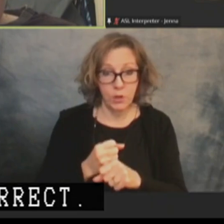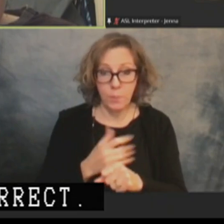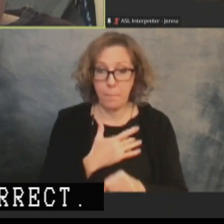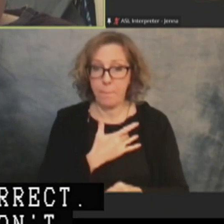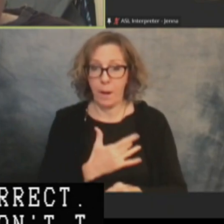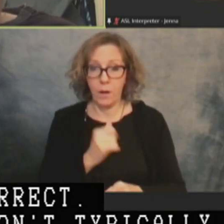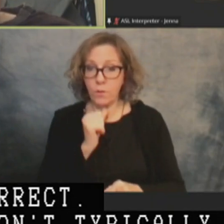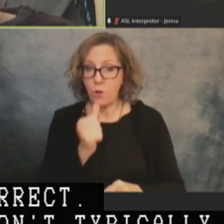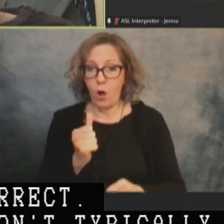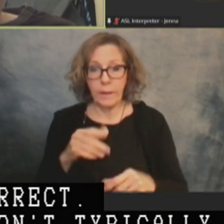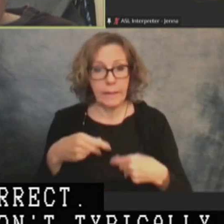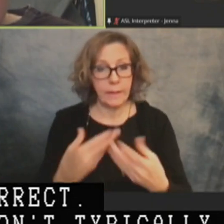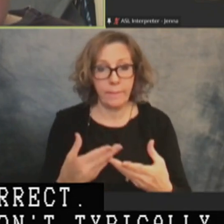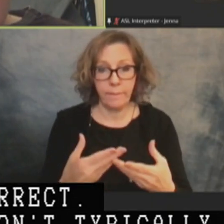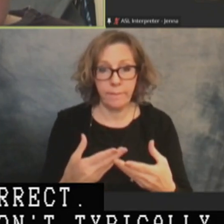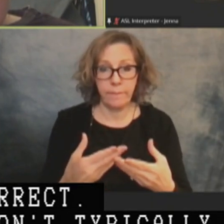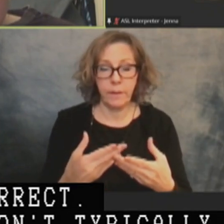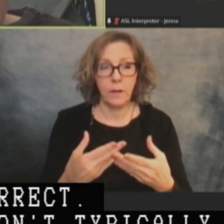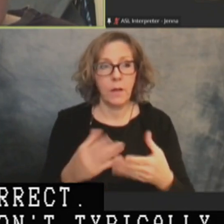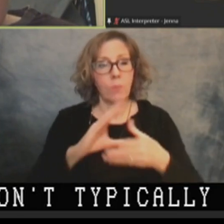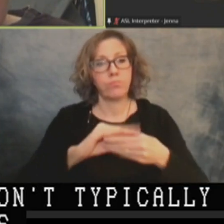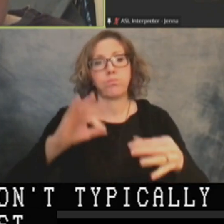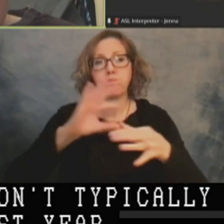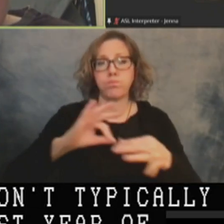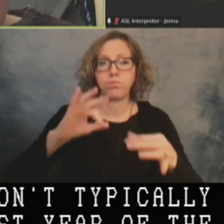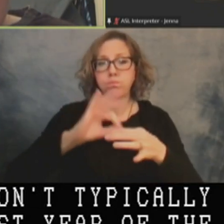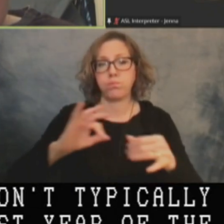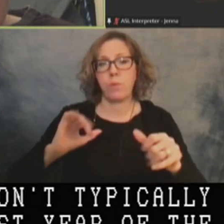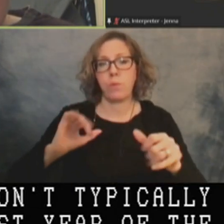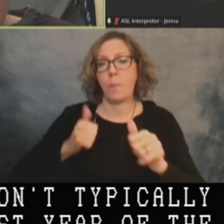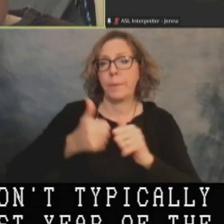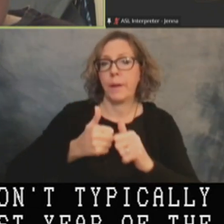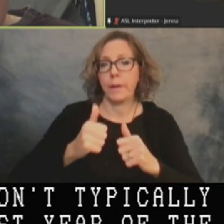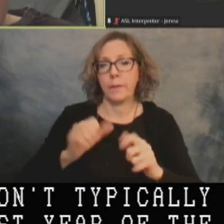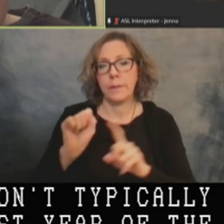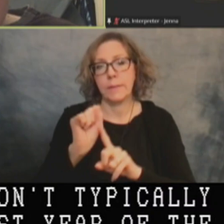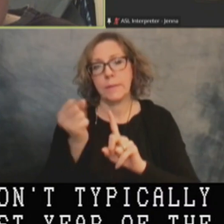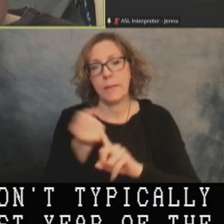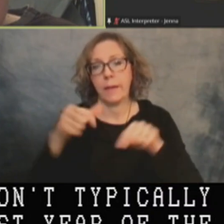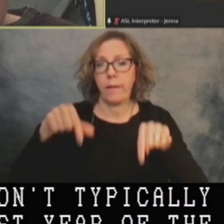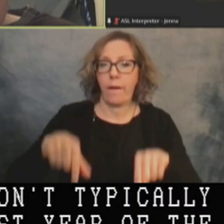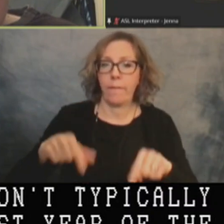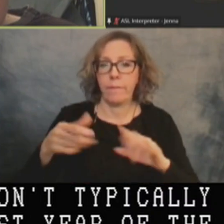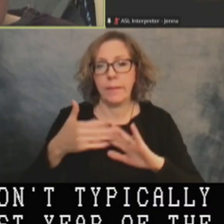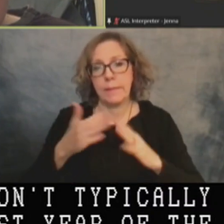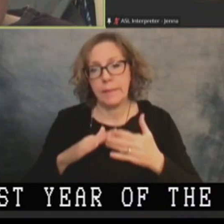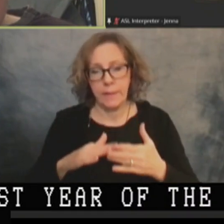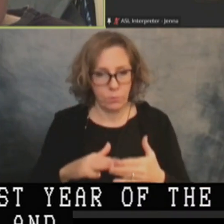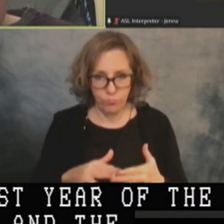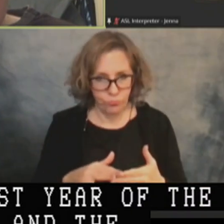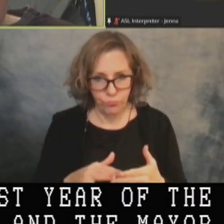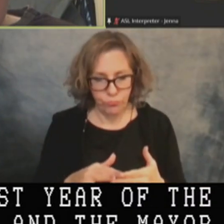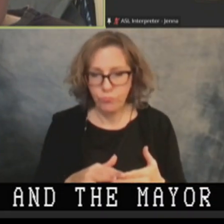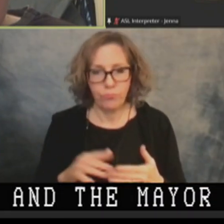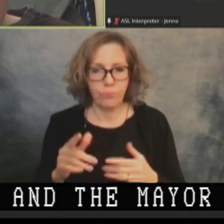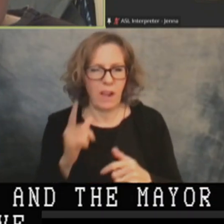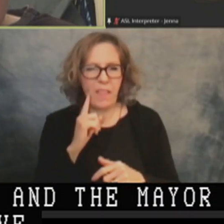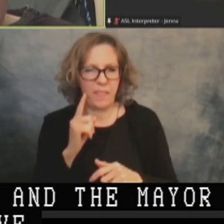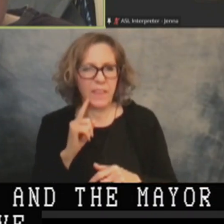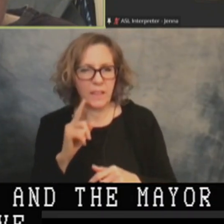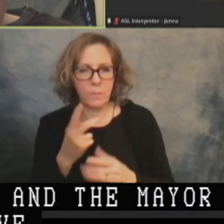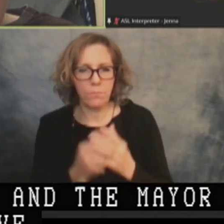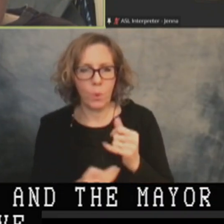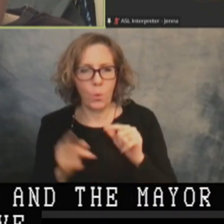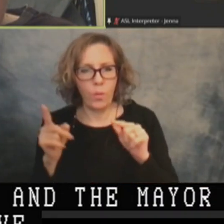Both the president and the mayor usually do not give a state of the fill in the blank during